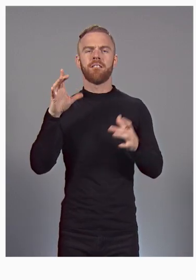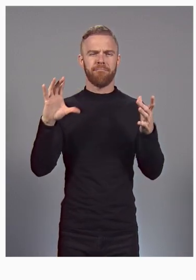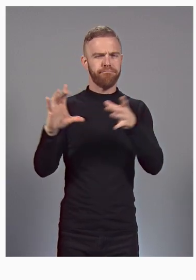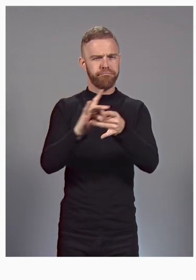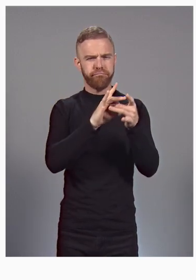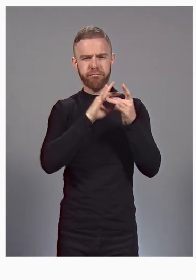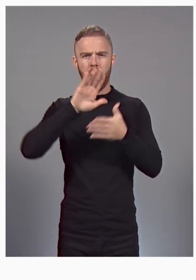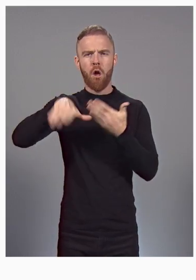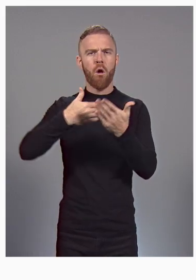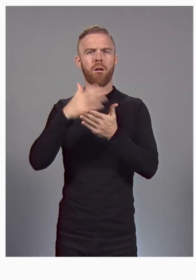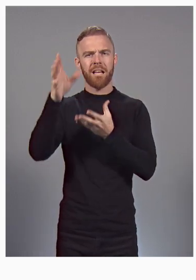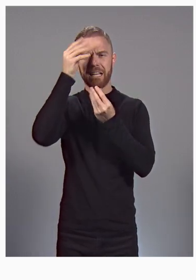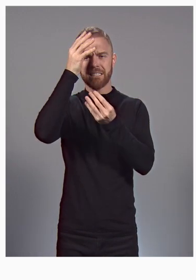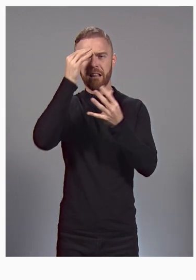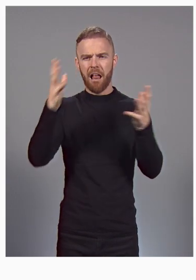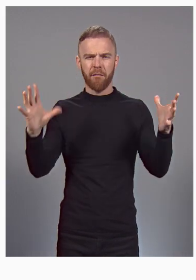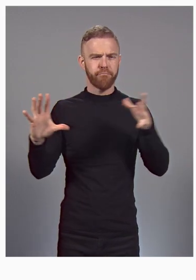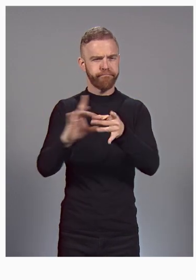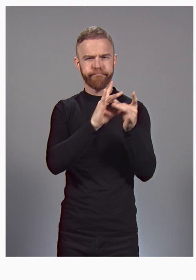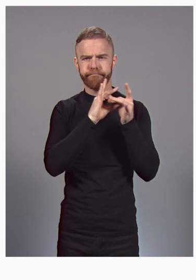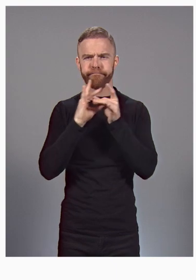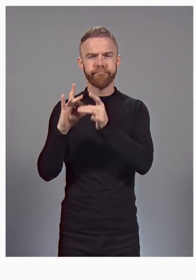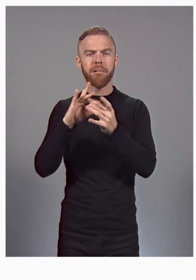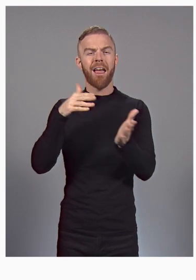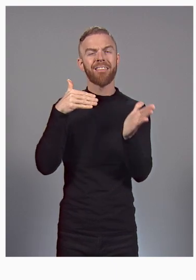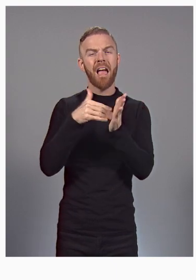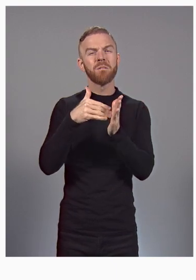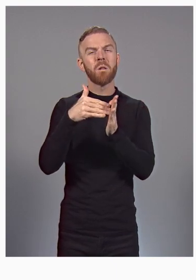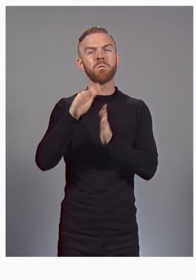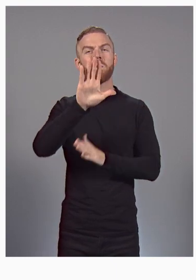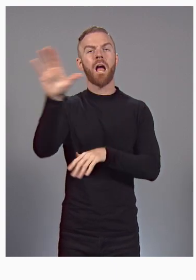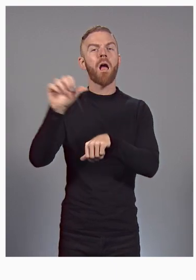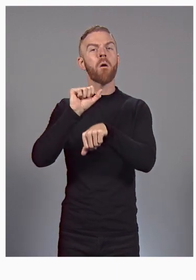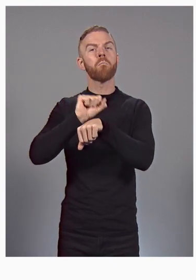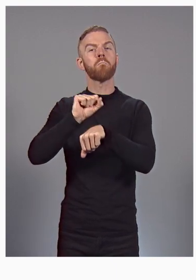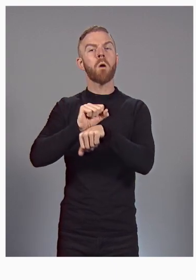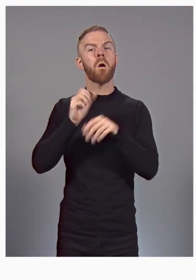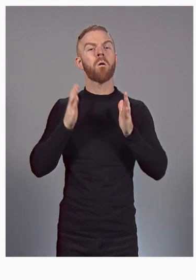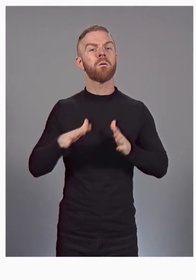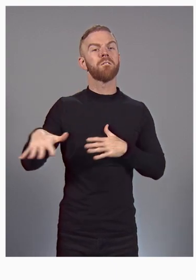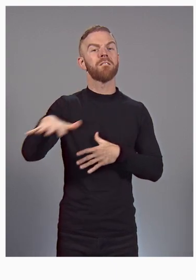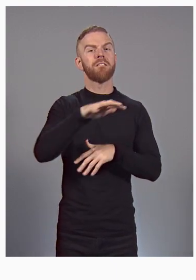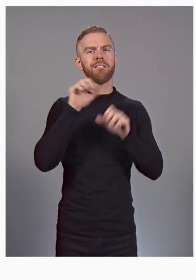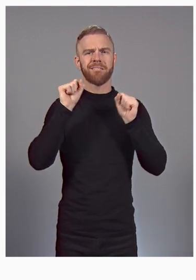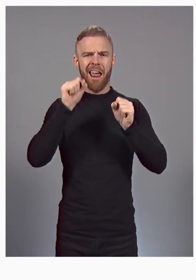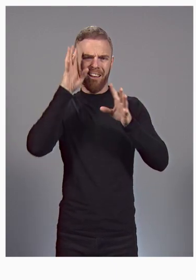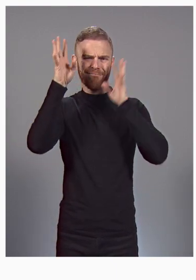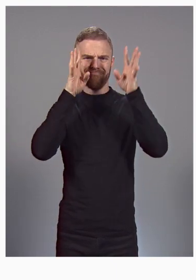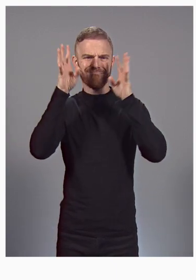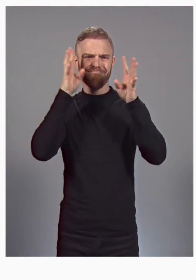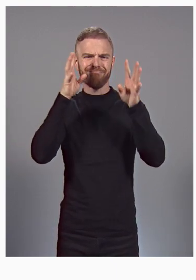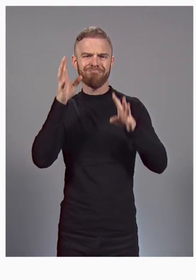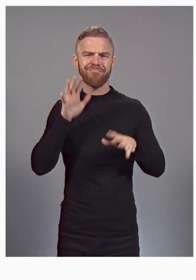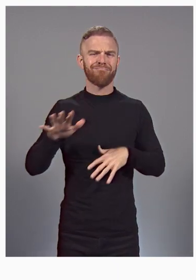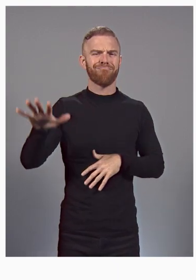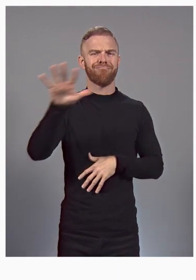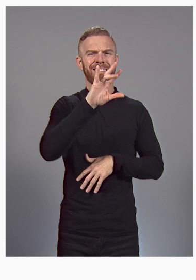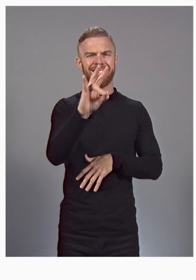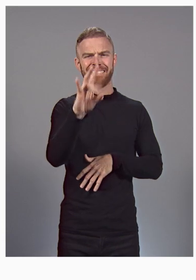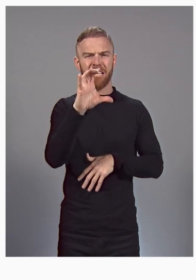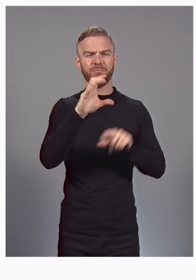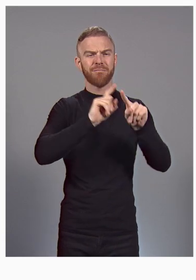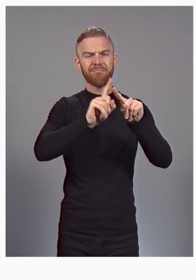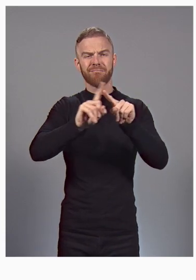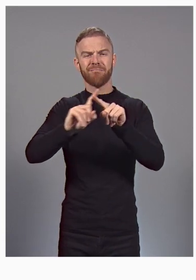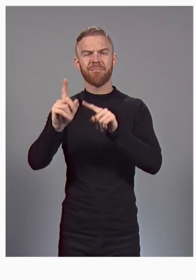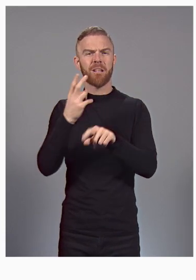Vodafone unified all their data so that thousands of their employees can innovate across 700